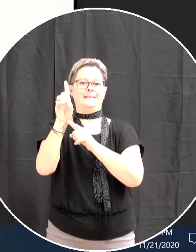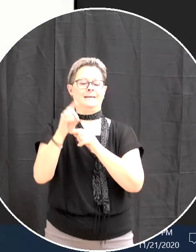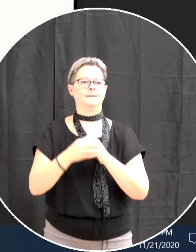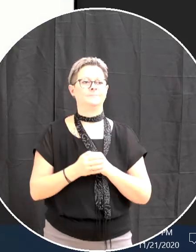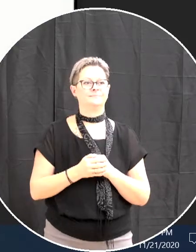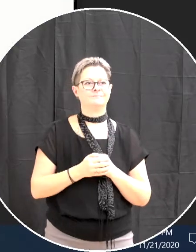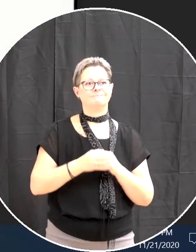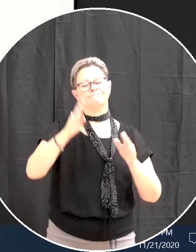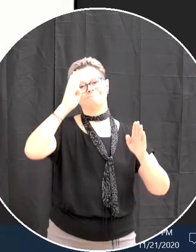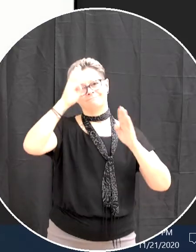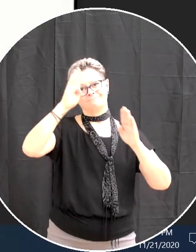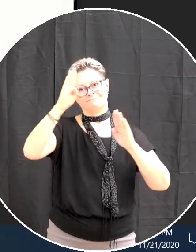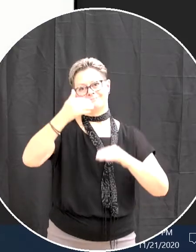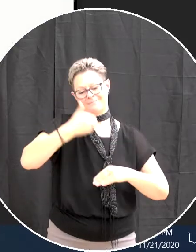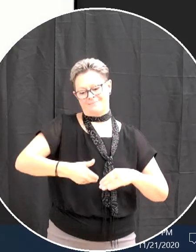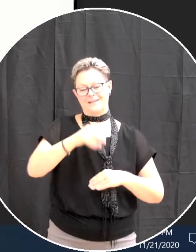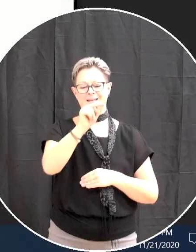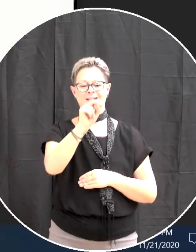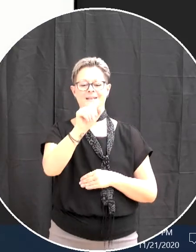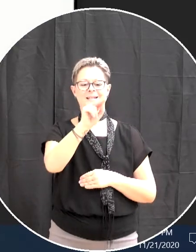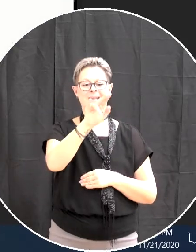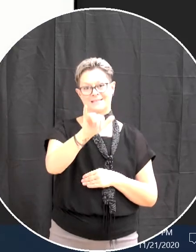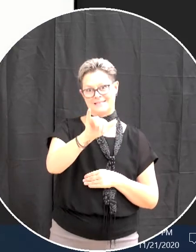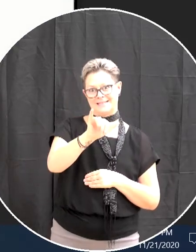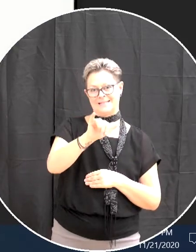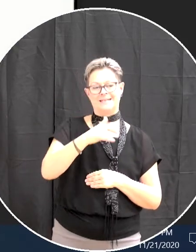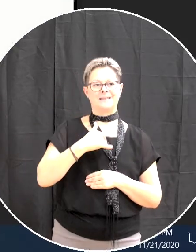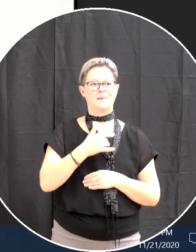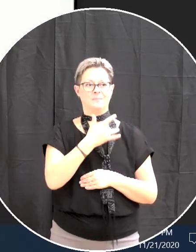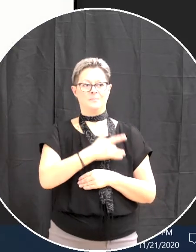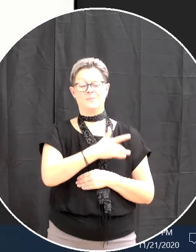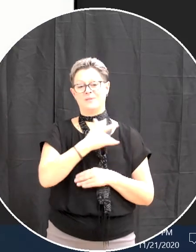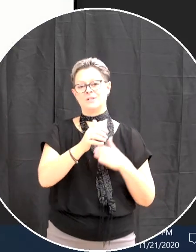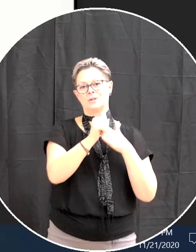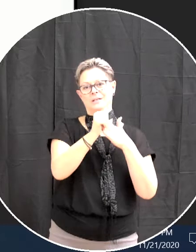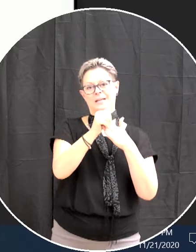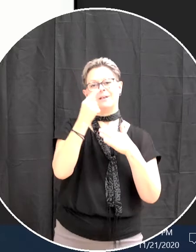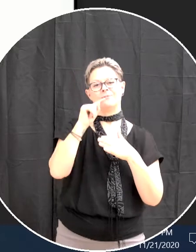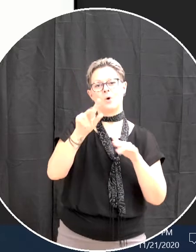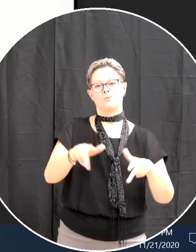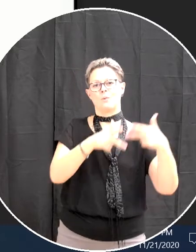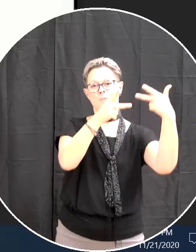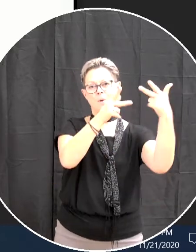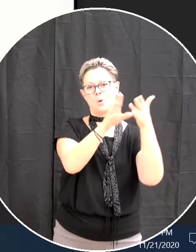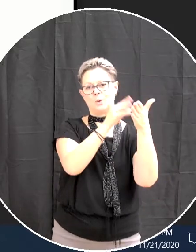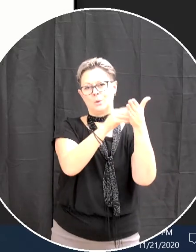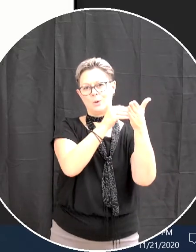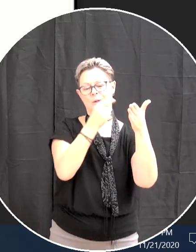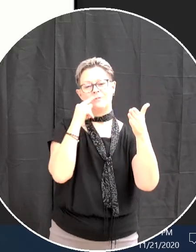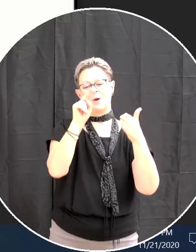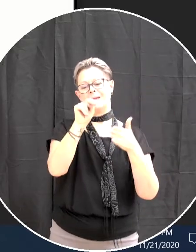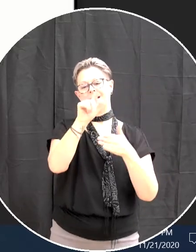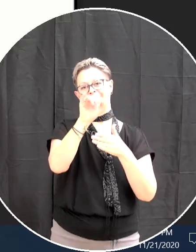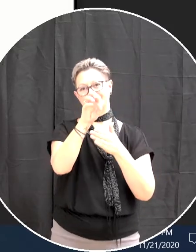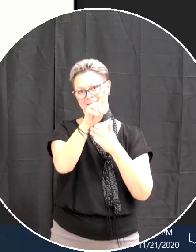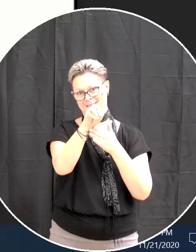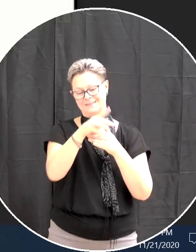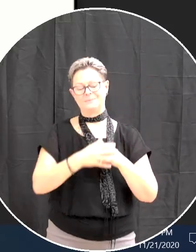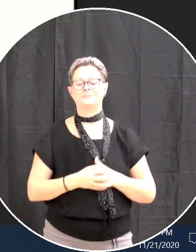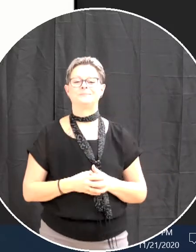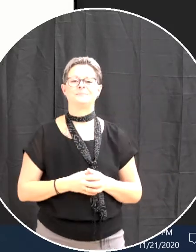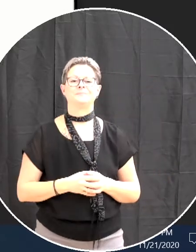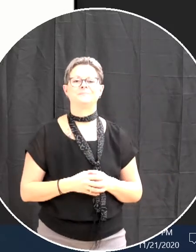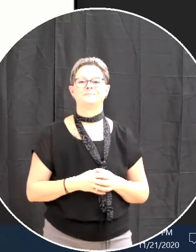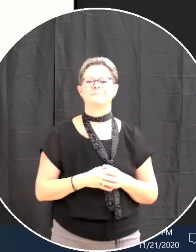Hi everyone, I'm Nancy Mandeville and I'm the Provincial Lead for Remote Learning with the Newfoundland and Labrador English School District. Myself and the Remote